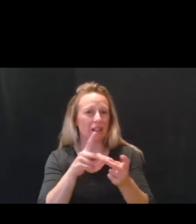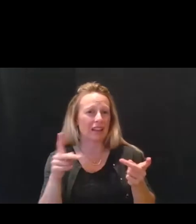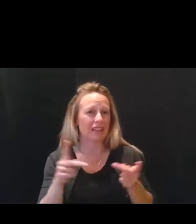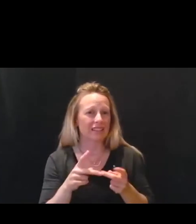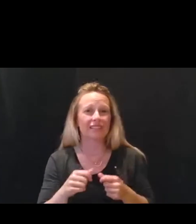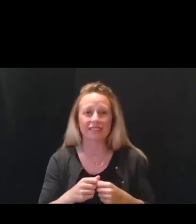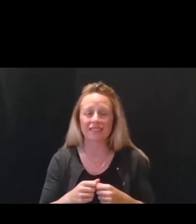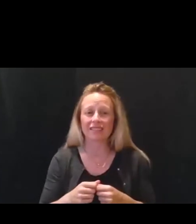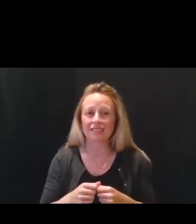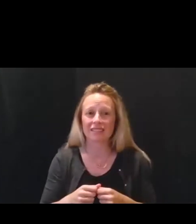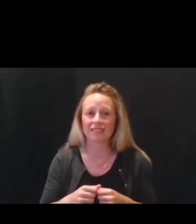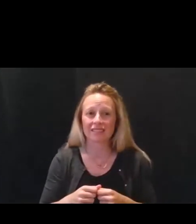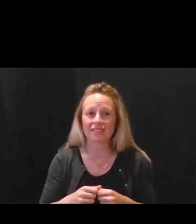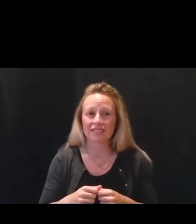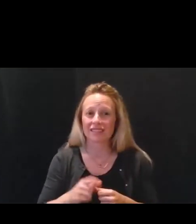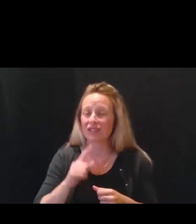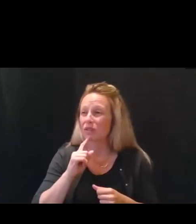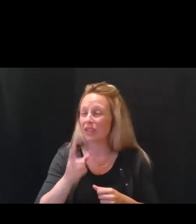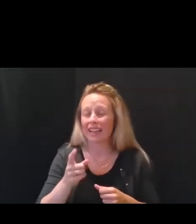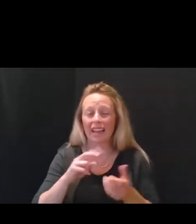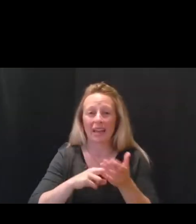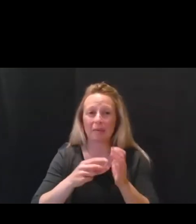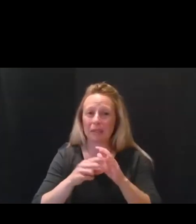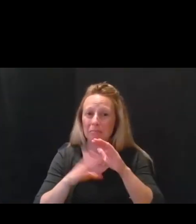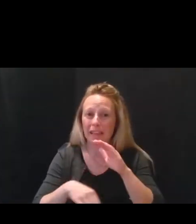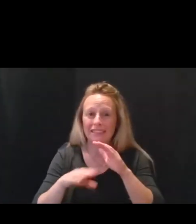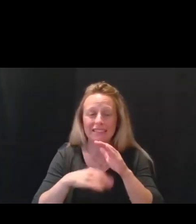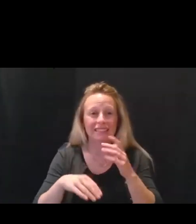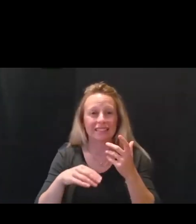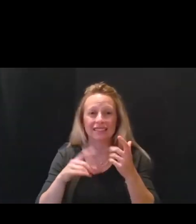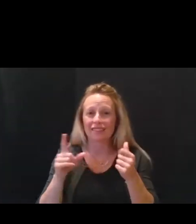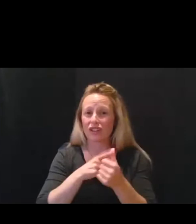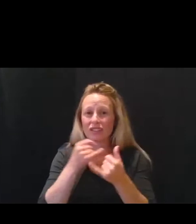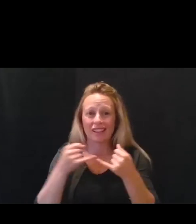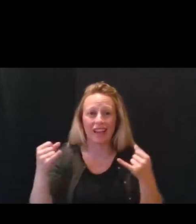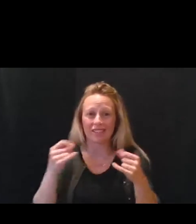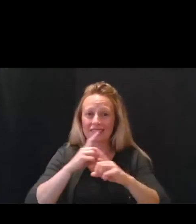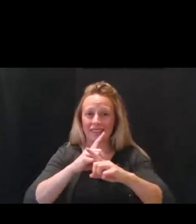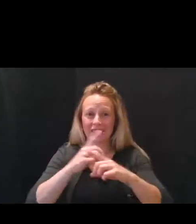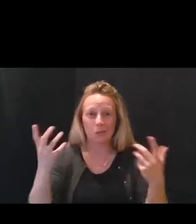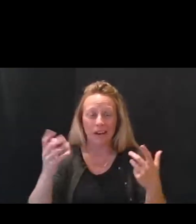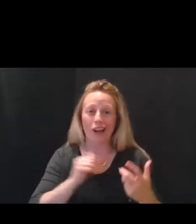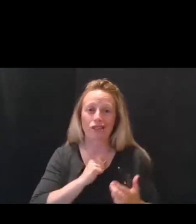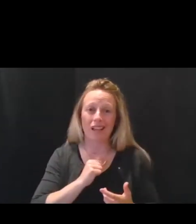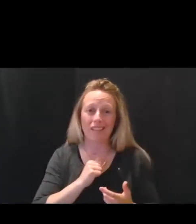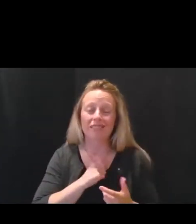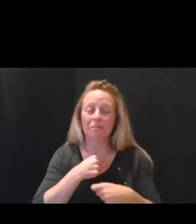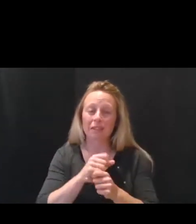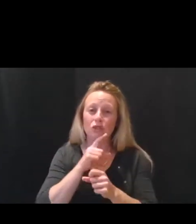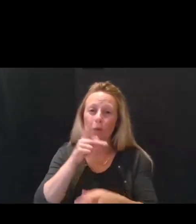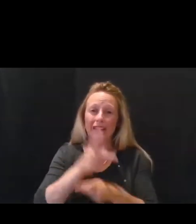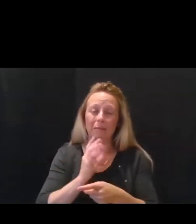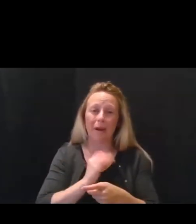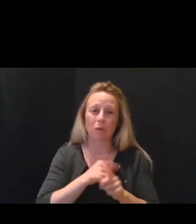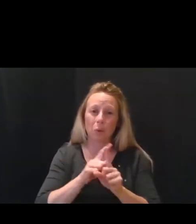Yeah, this has come down to basics. Our best line of defense is ourselves, making sure that we are keeping our social